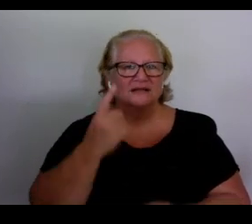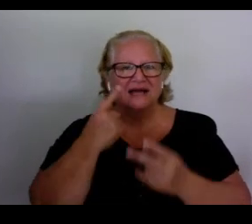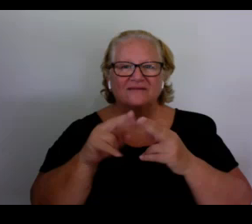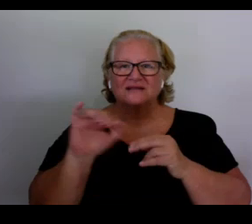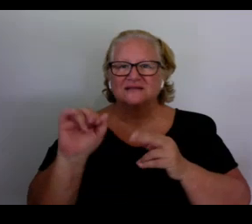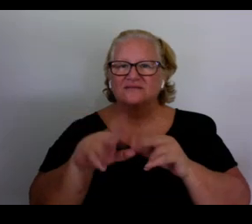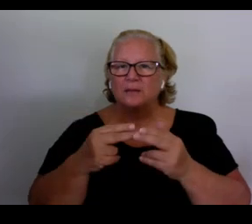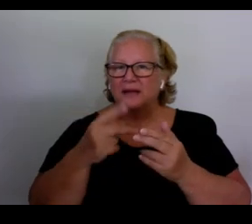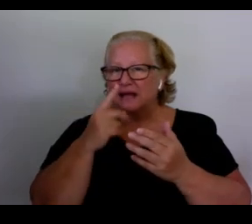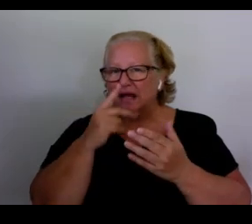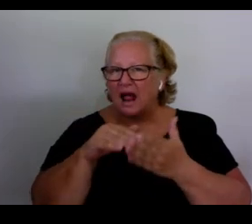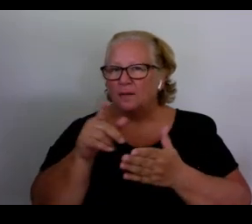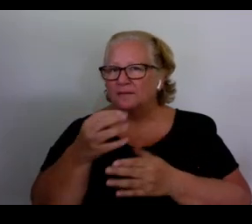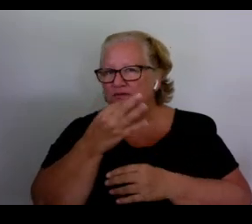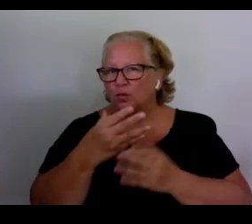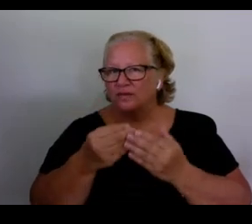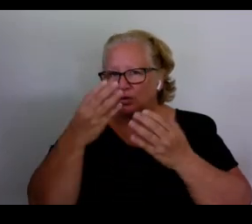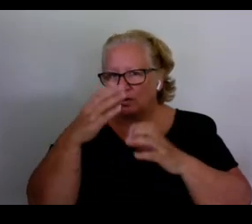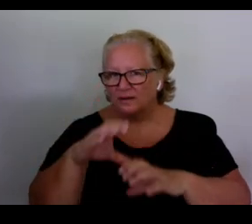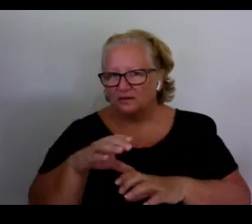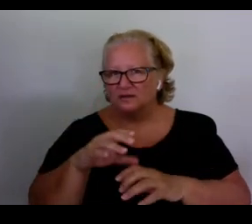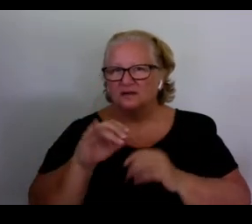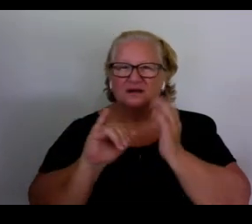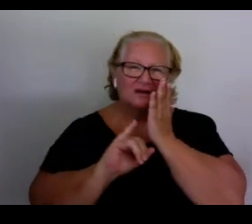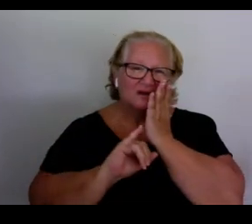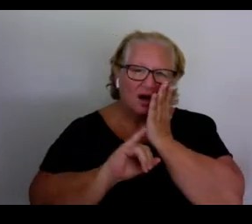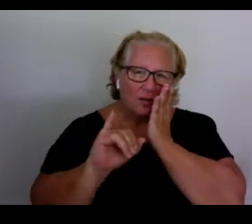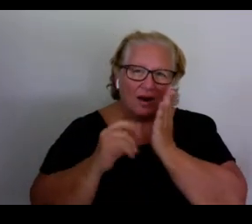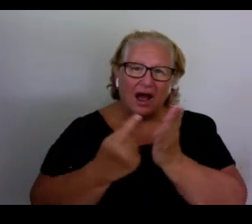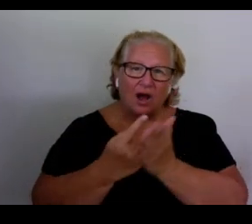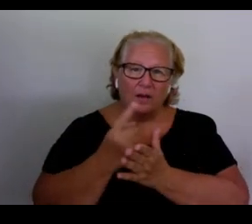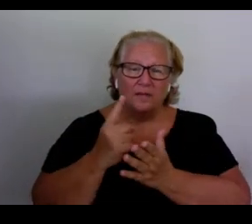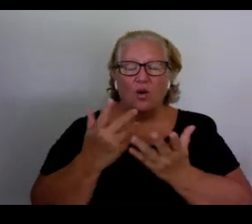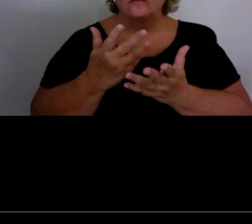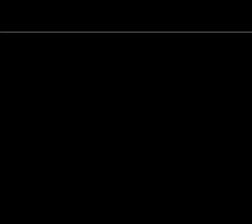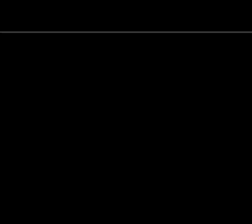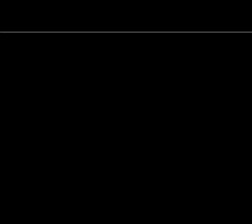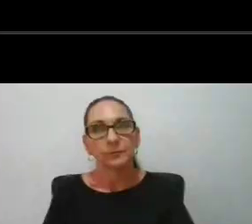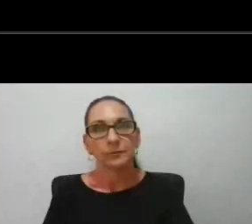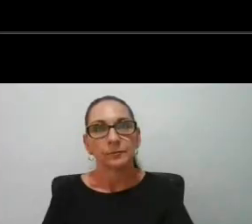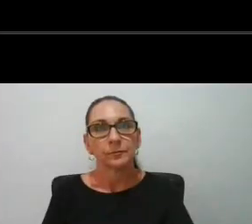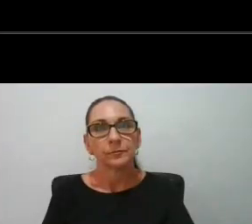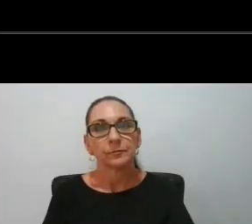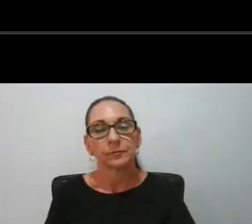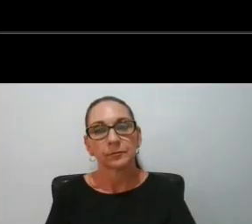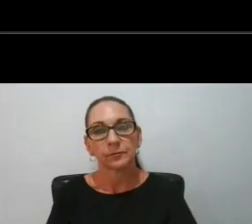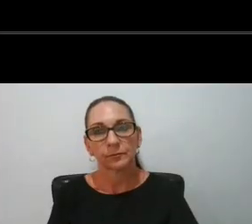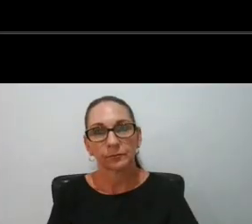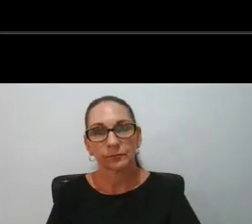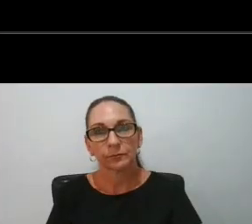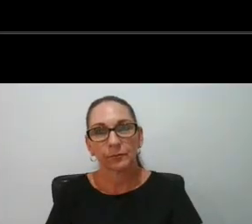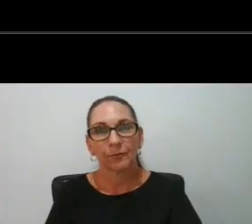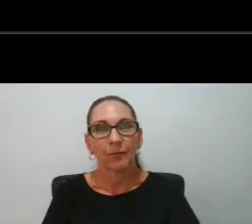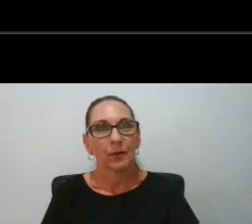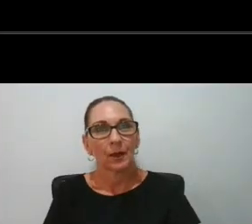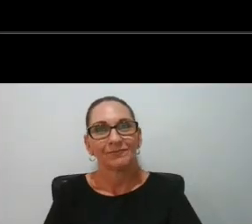accommodation temporarily, which is a horrible outcome, but it's one we often see. Someone has just kind of added on from